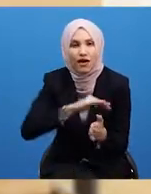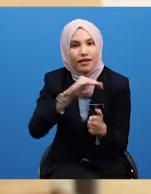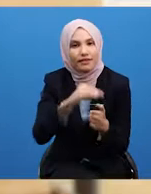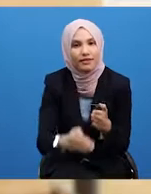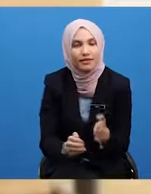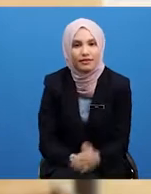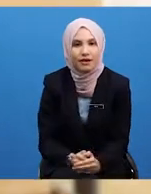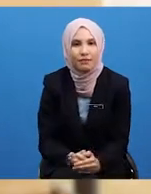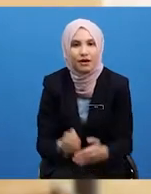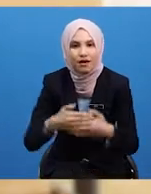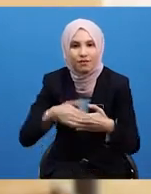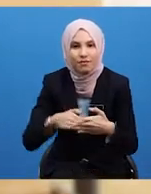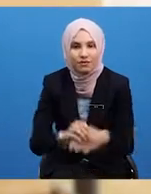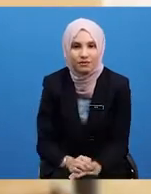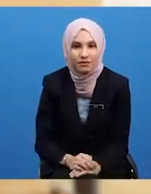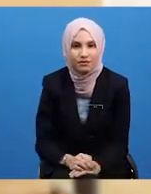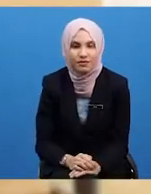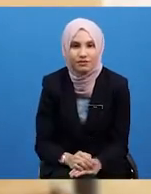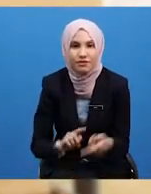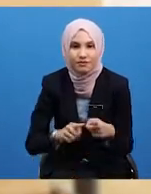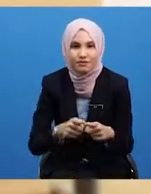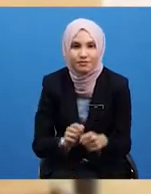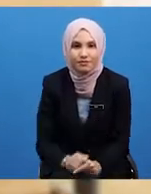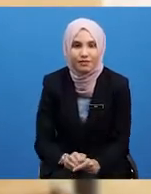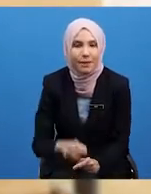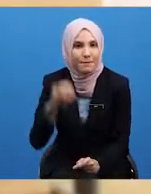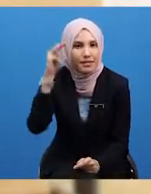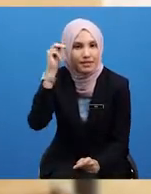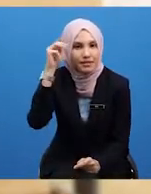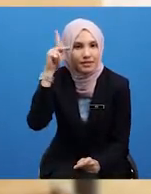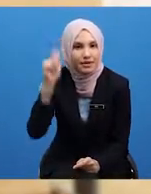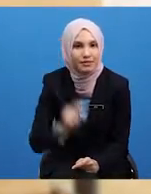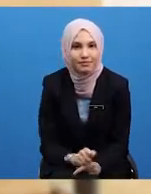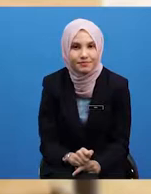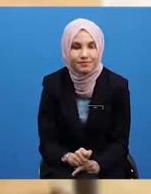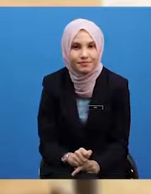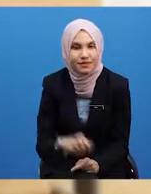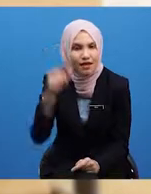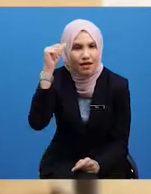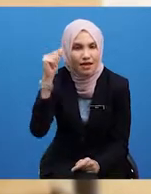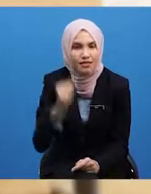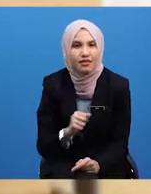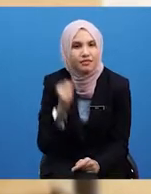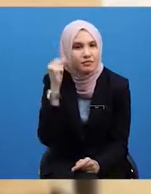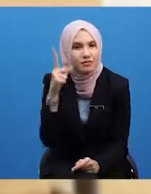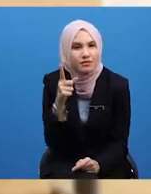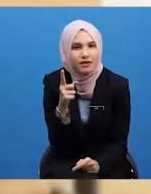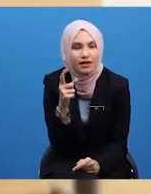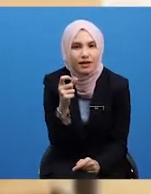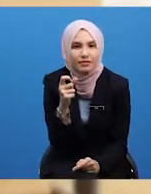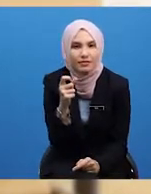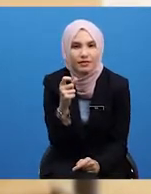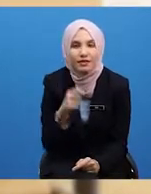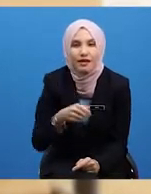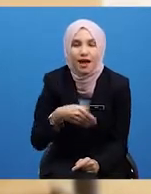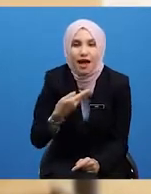apart from the death of Richard's friend, Mr. Kilmer. Adam definitely thinks that it has a